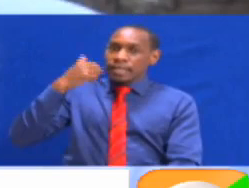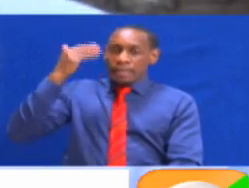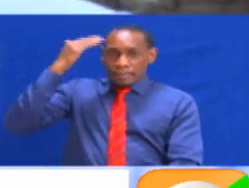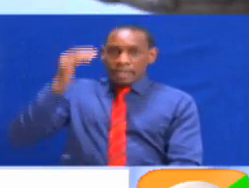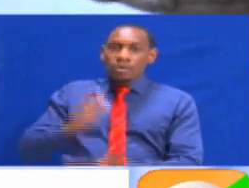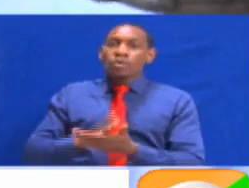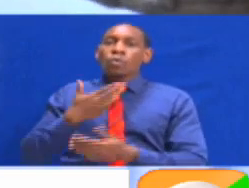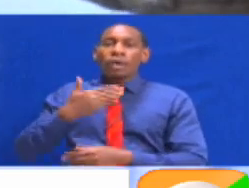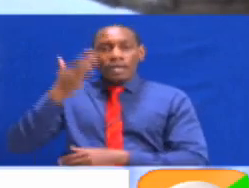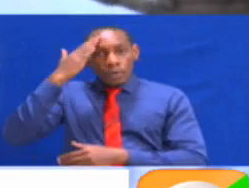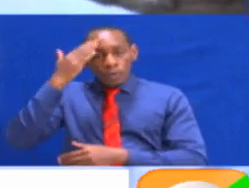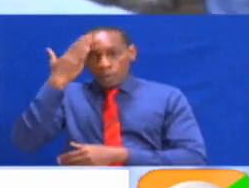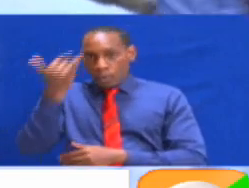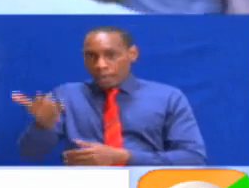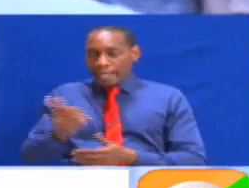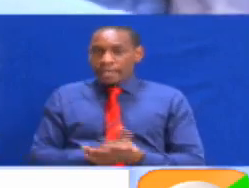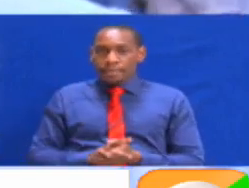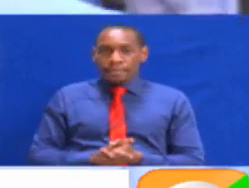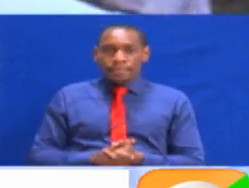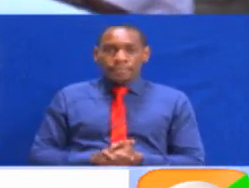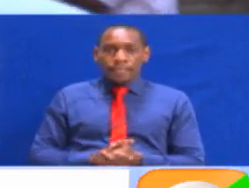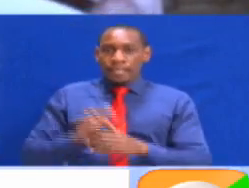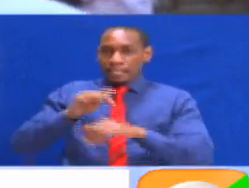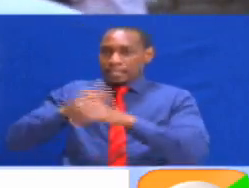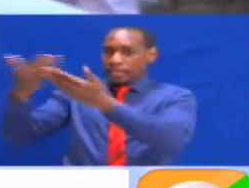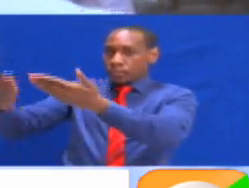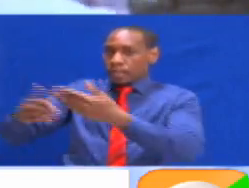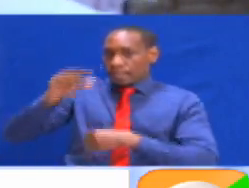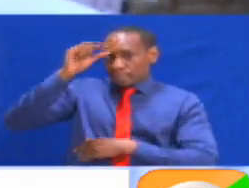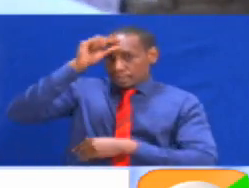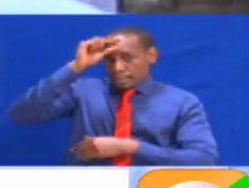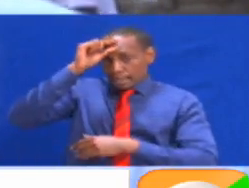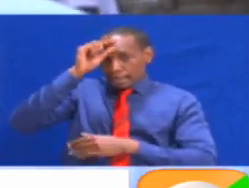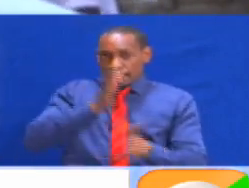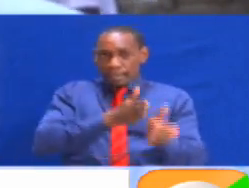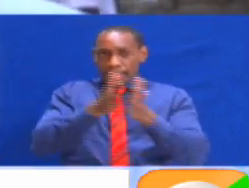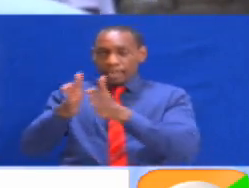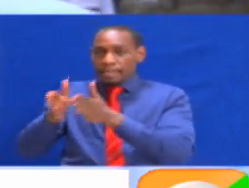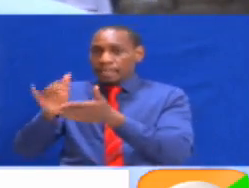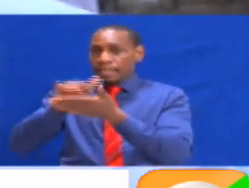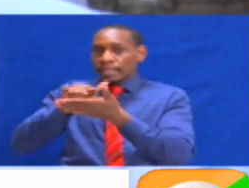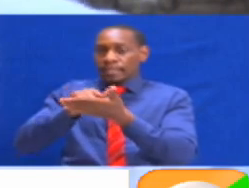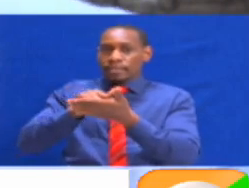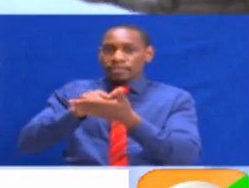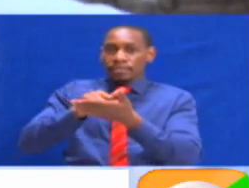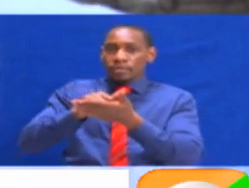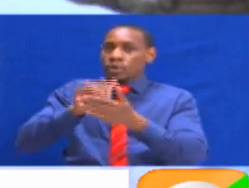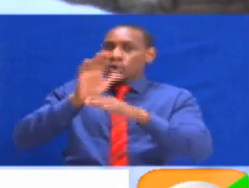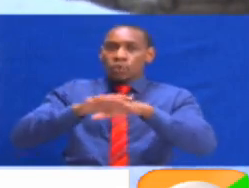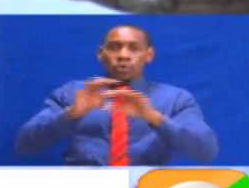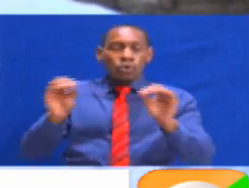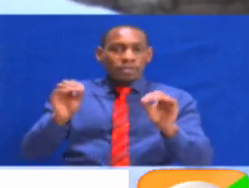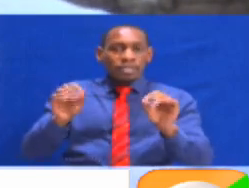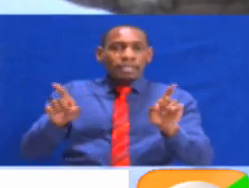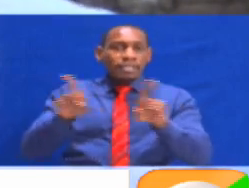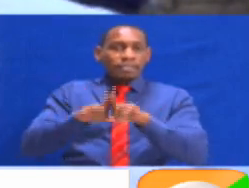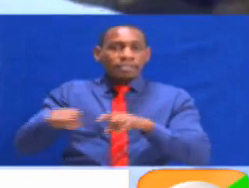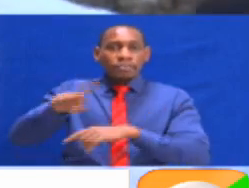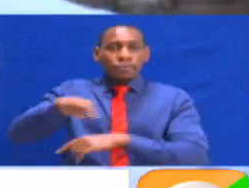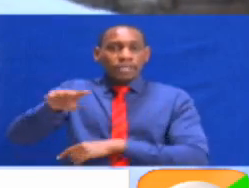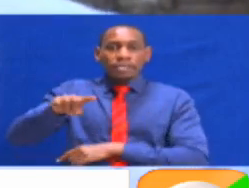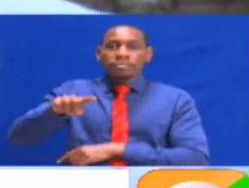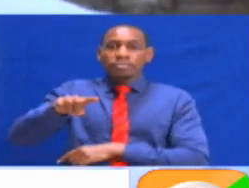nikujua hivyo? So, whilst we welcome the government initiative, I think it's knee-jerk. I think it's unfair, and I think we